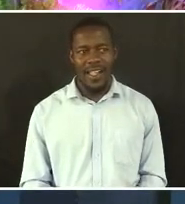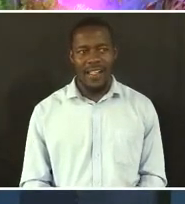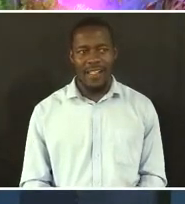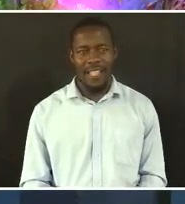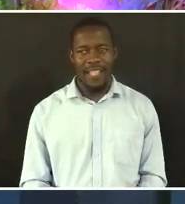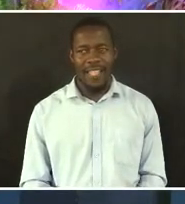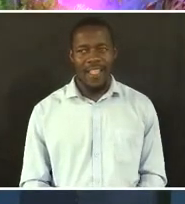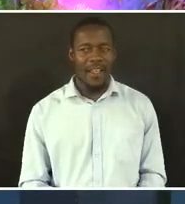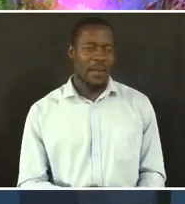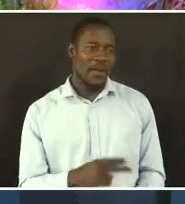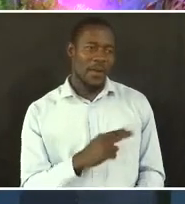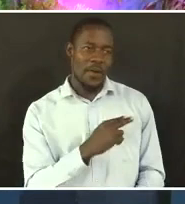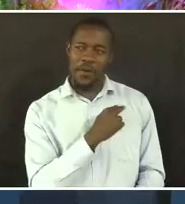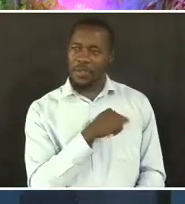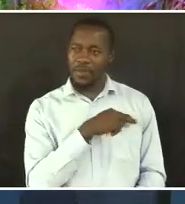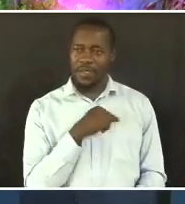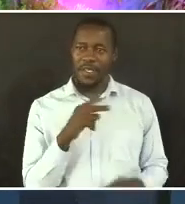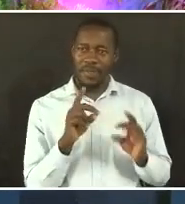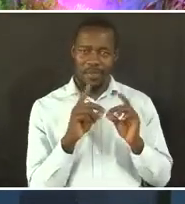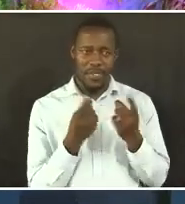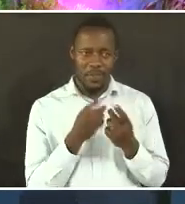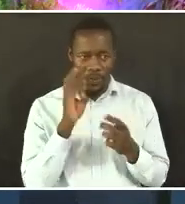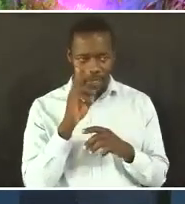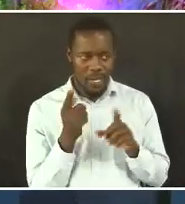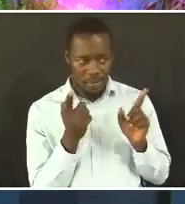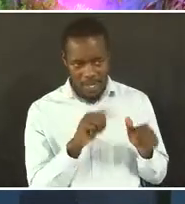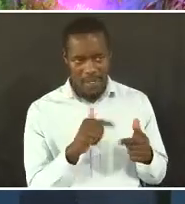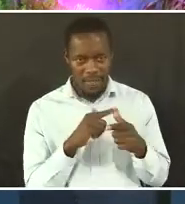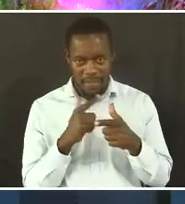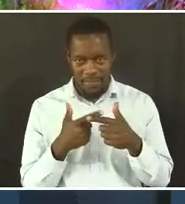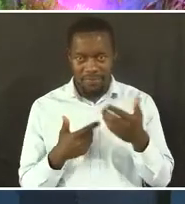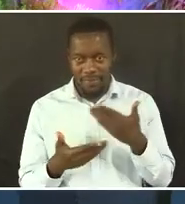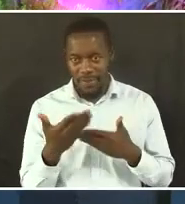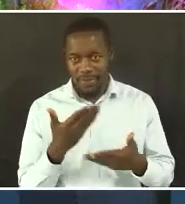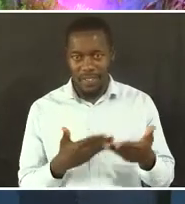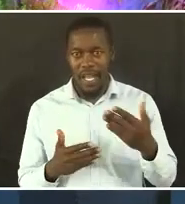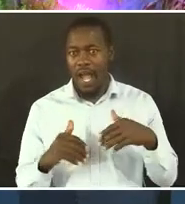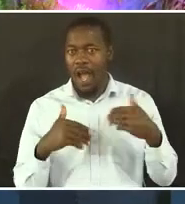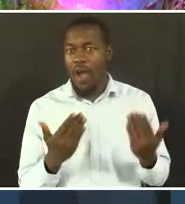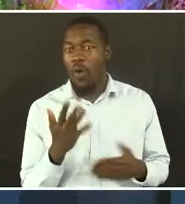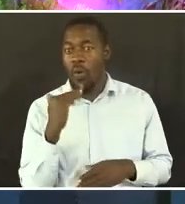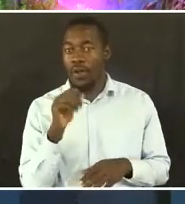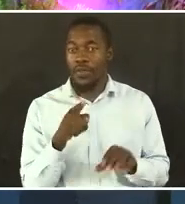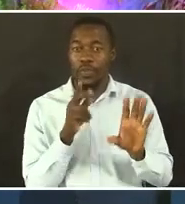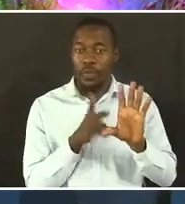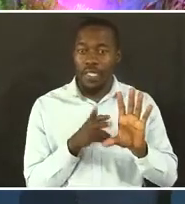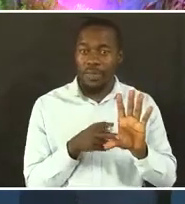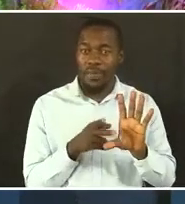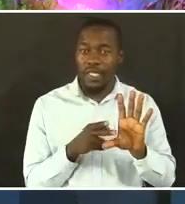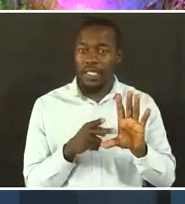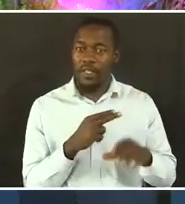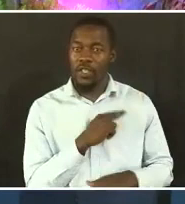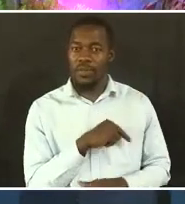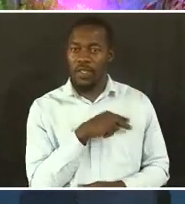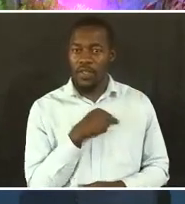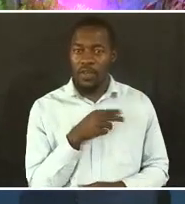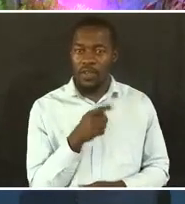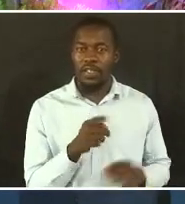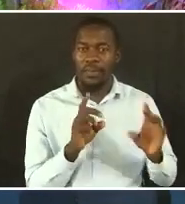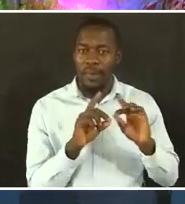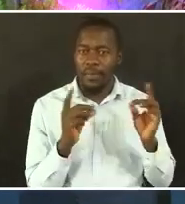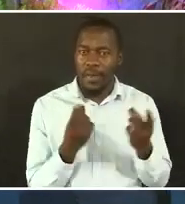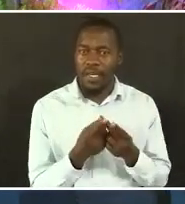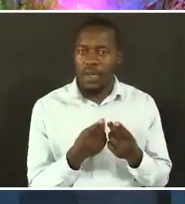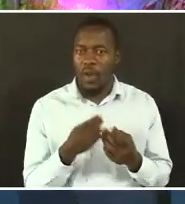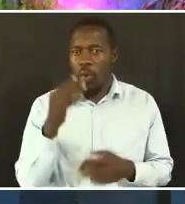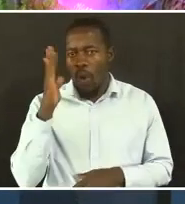Hospital chaplaincy department is going to come here and talk to you about how they want you to participate in hospital chaplaincy. Why